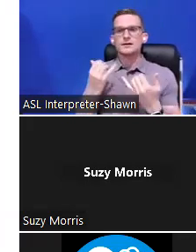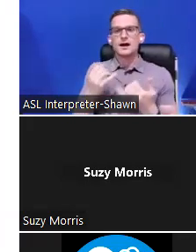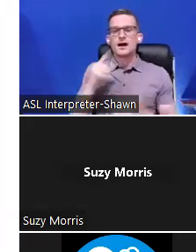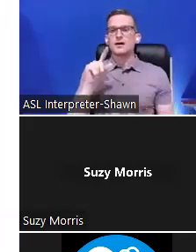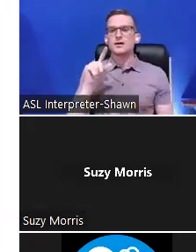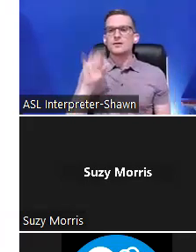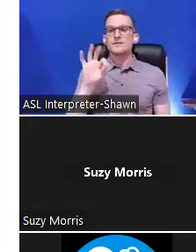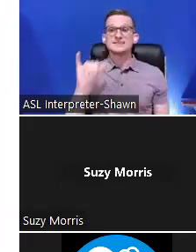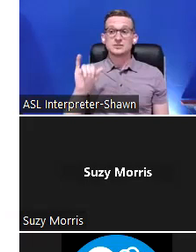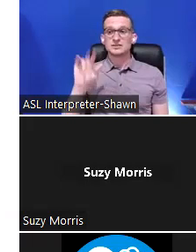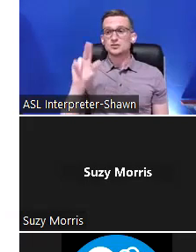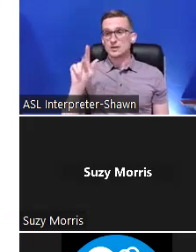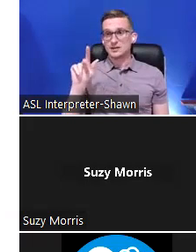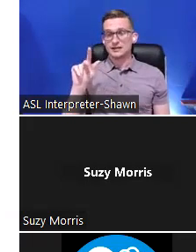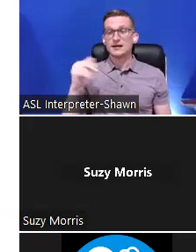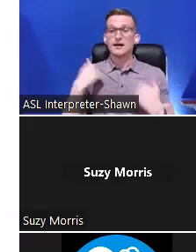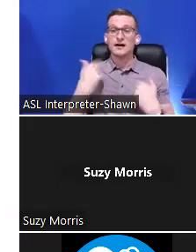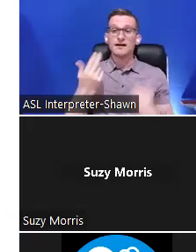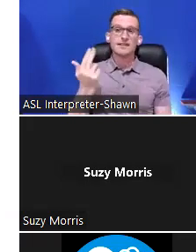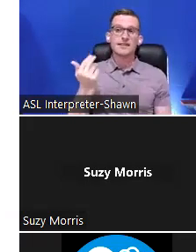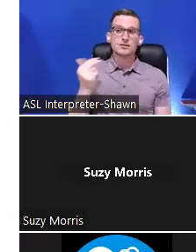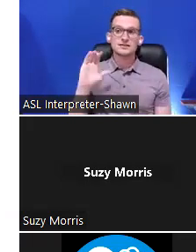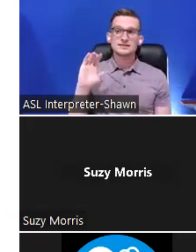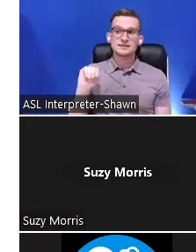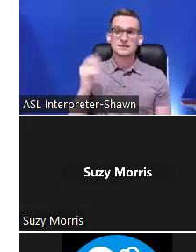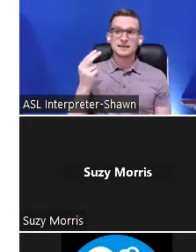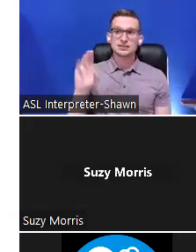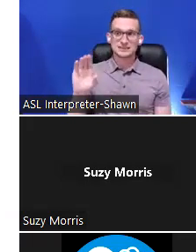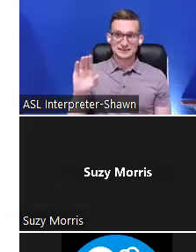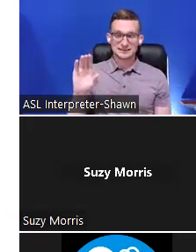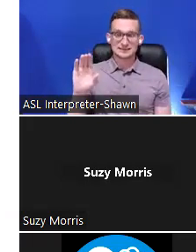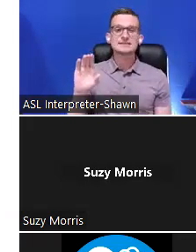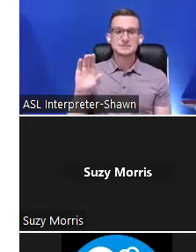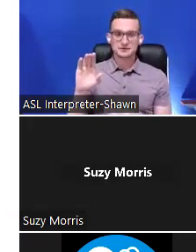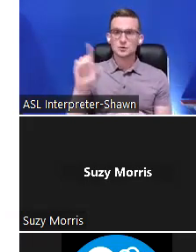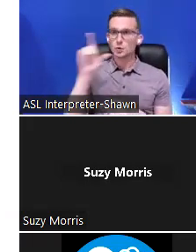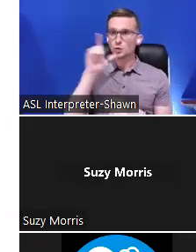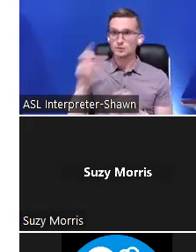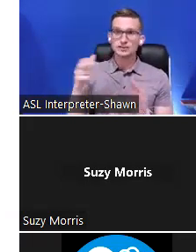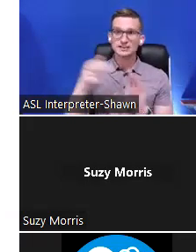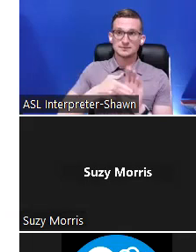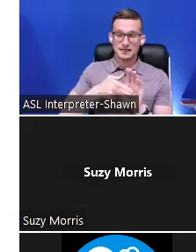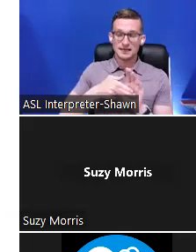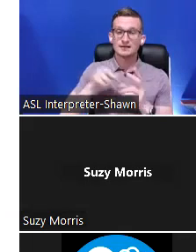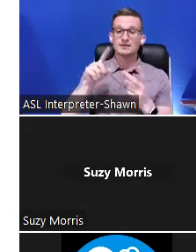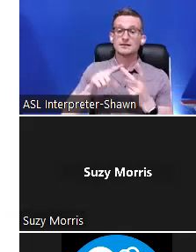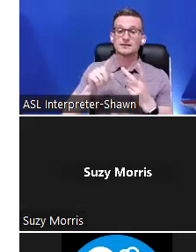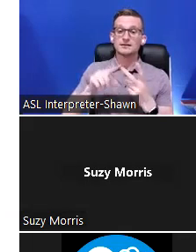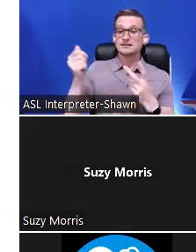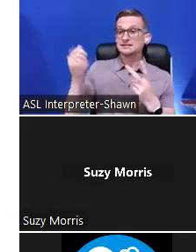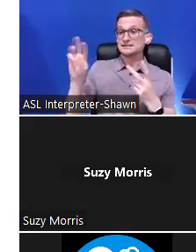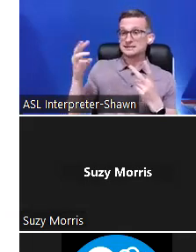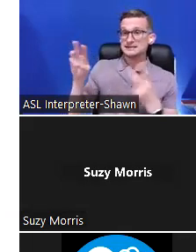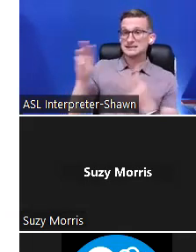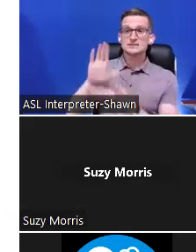have 13 CMHCs who are participating, and we have 16 school-based mental